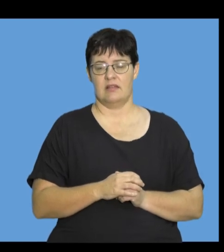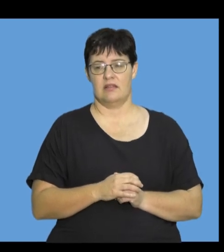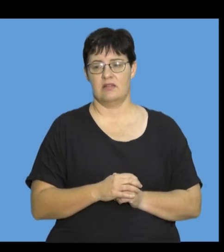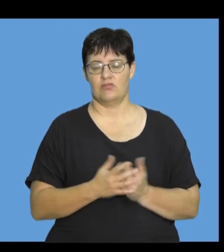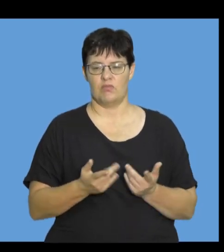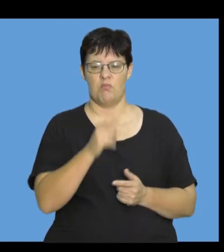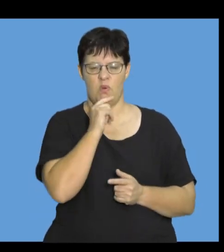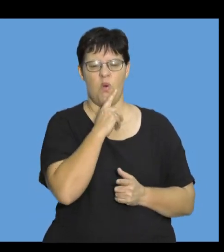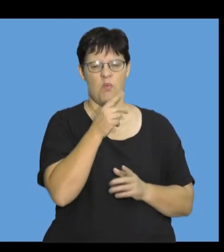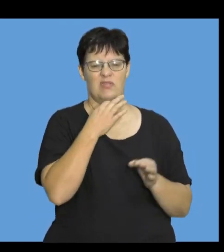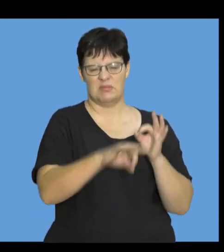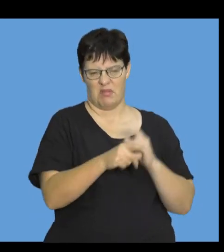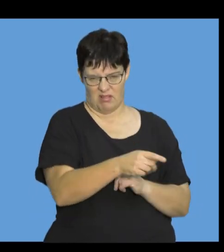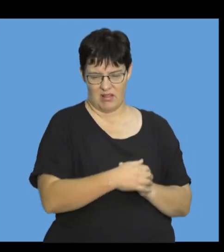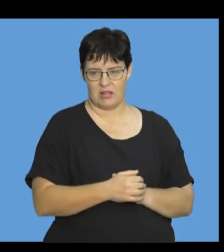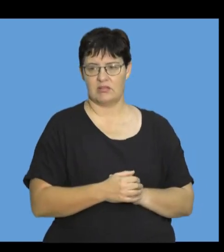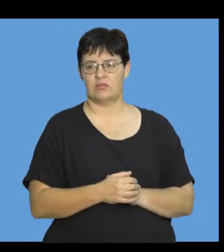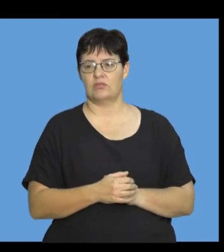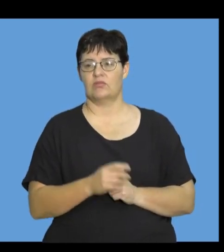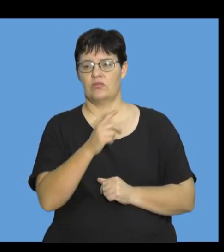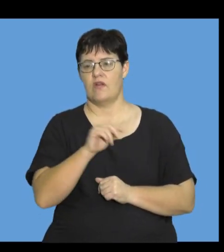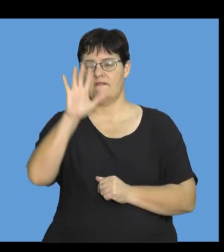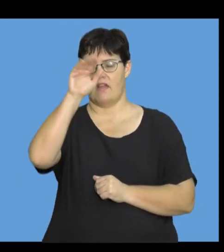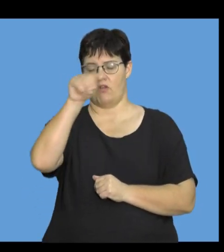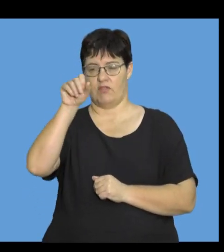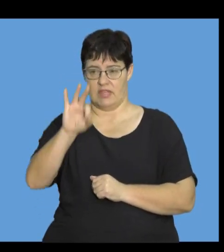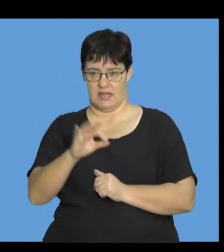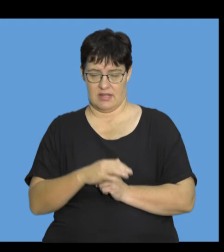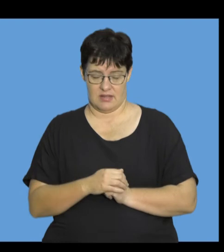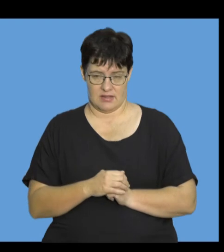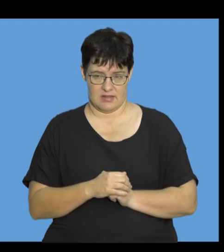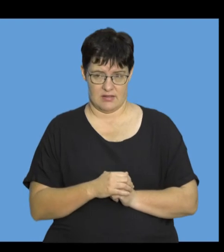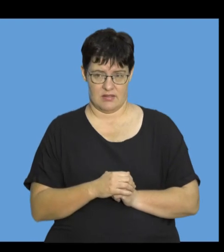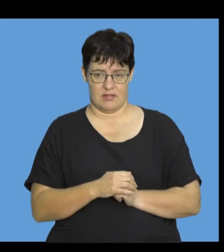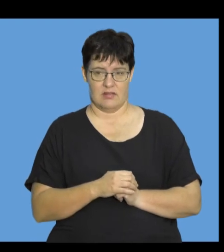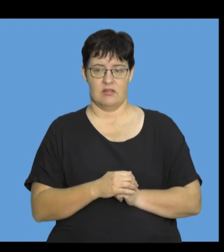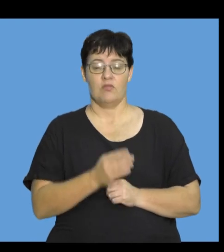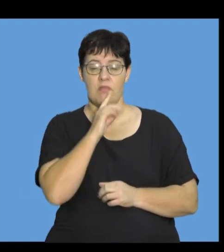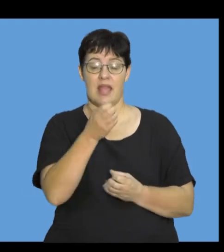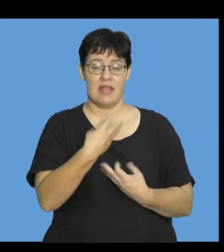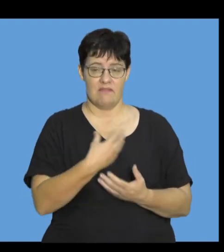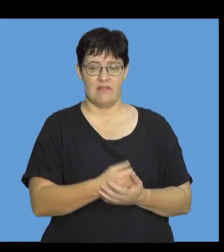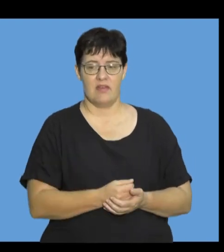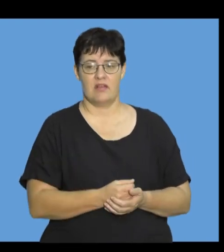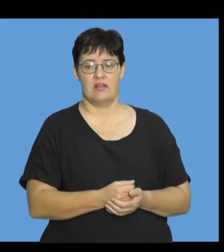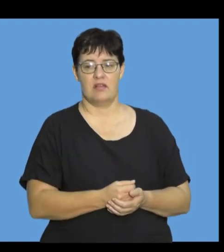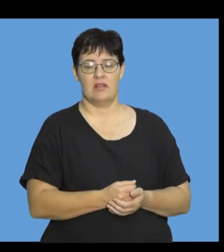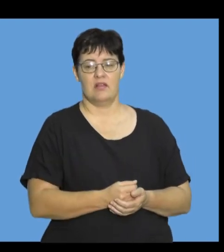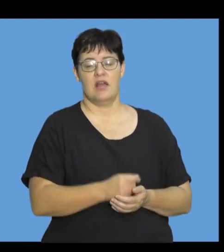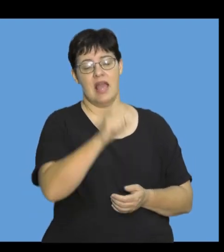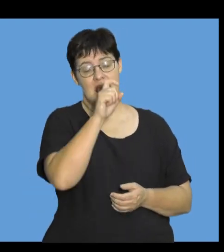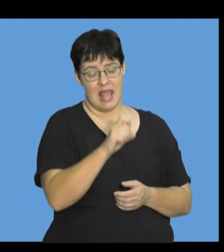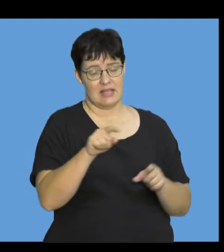that it's easier to simplify, raised to 5 over 3. And this will give me x